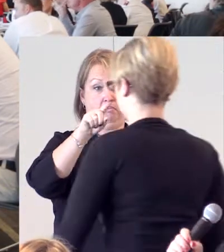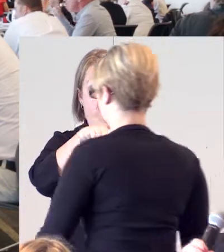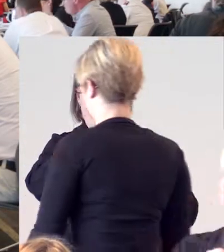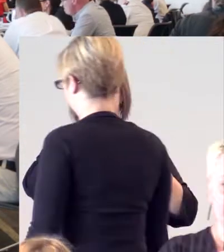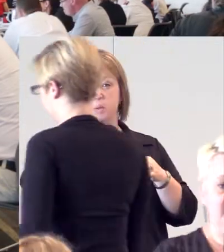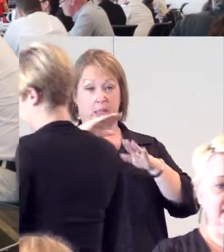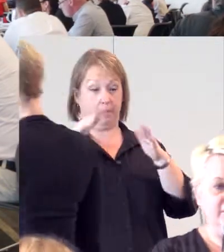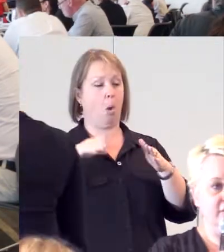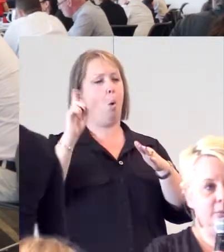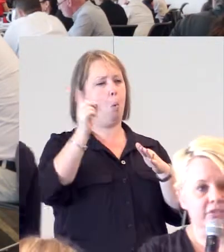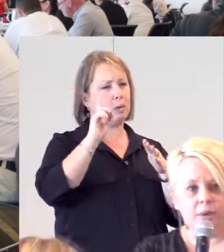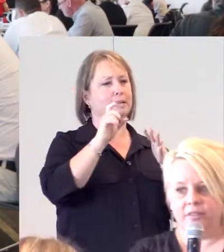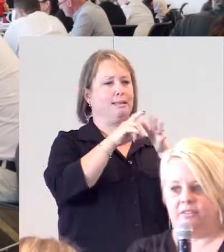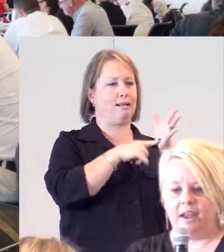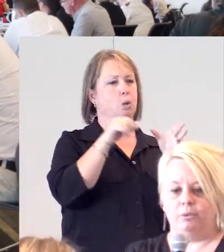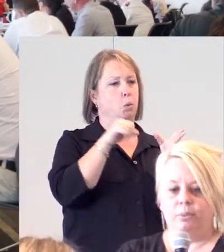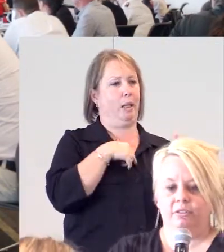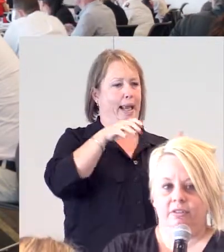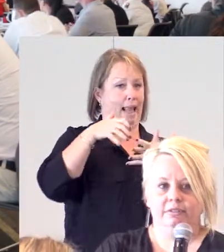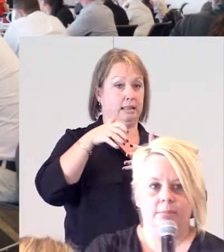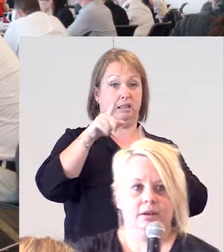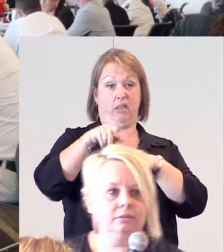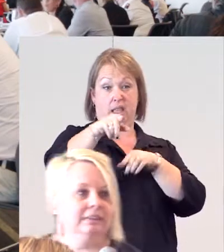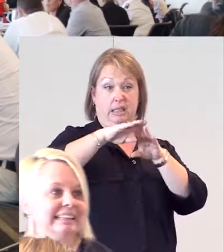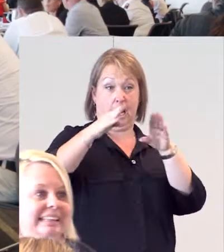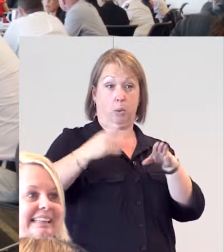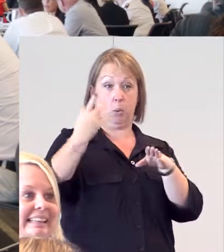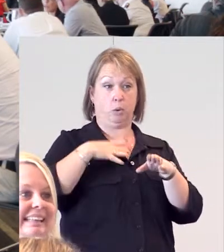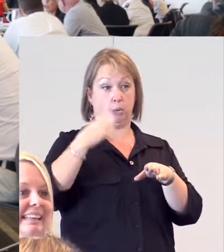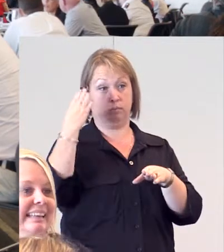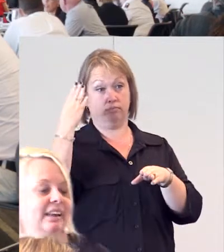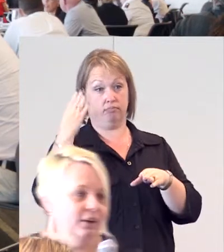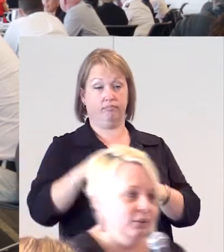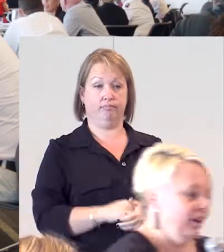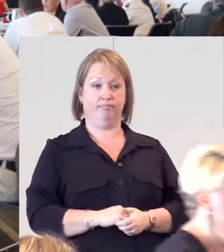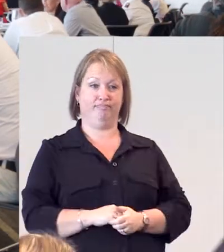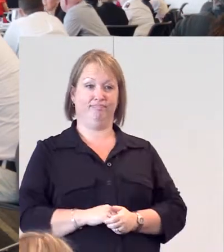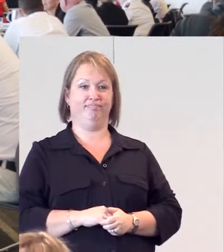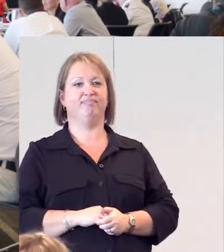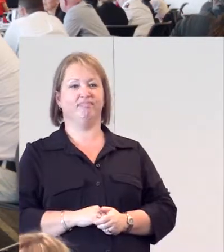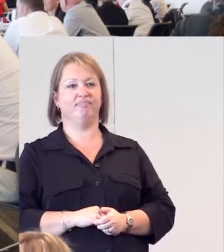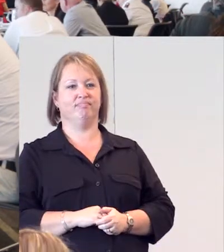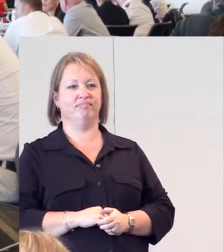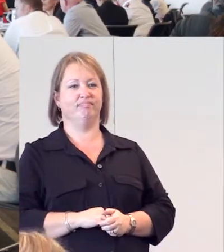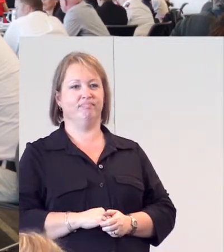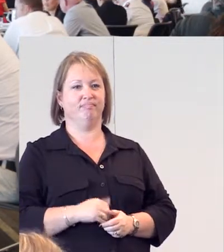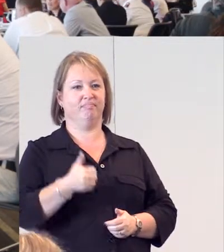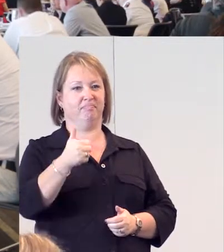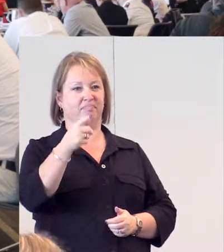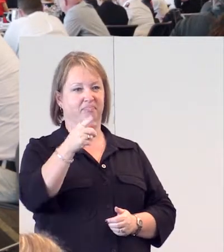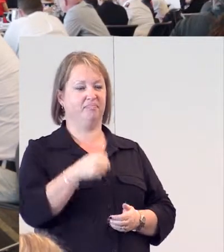what data should we be collecting? So we'll start with this table. Who wants to feedback? Go on, Carly.